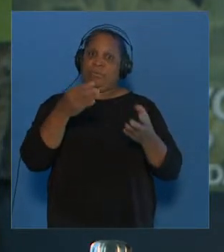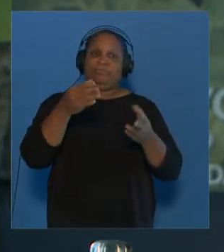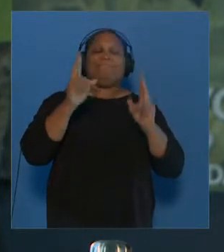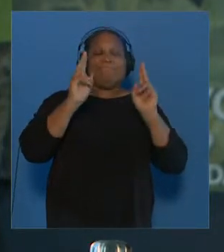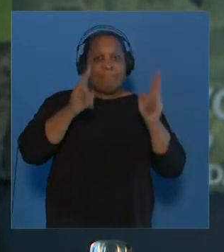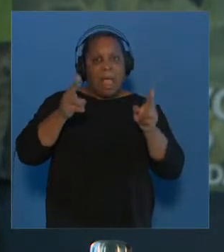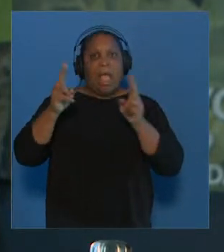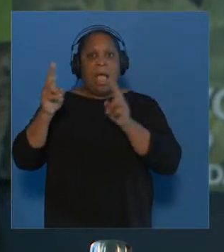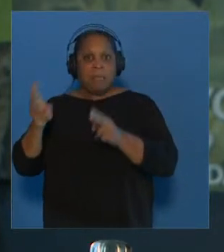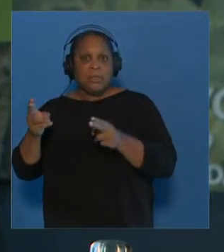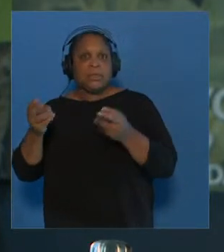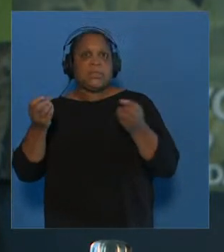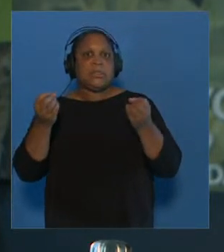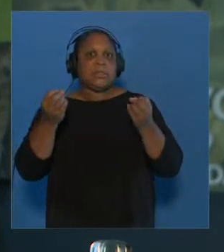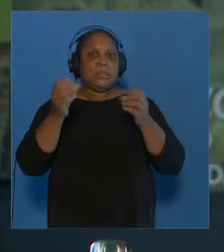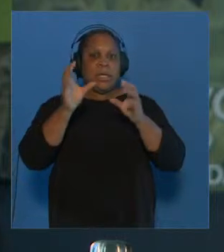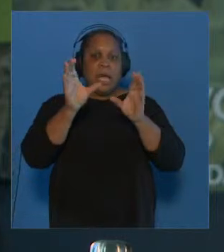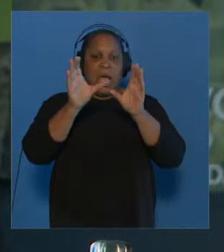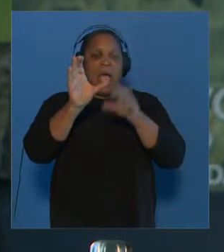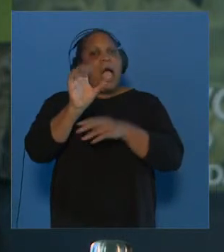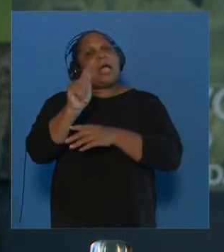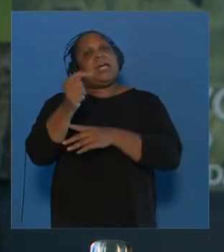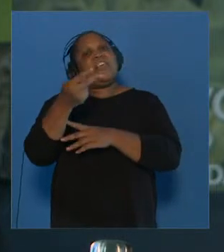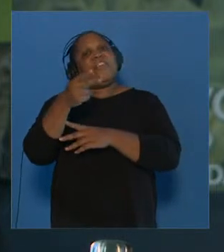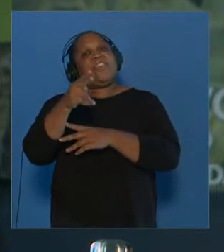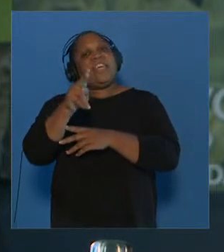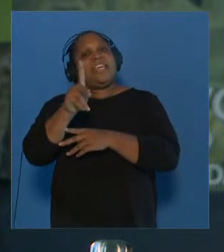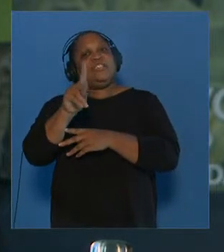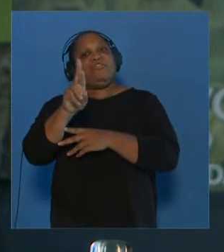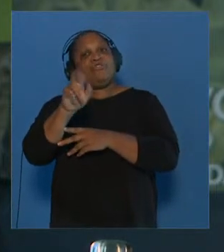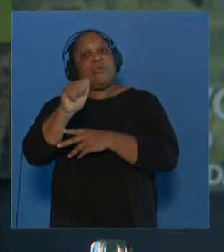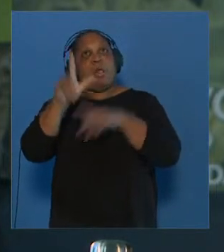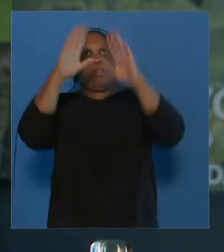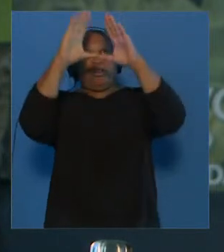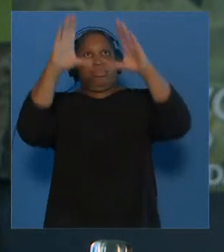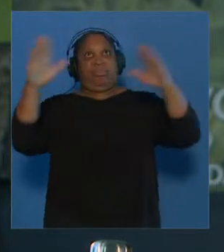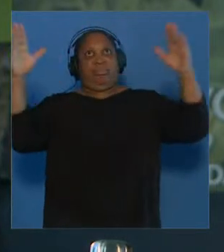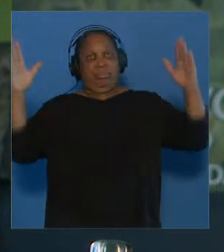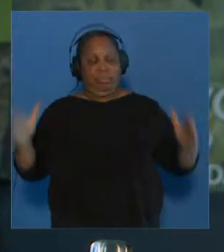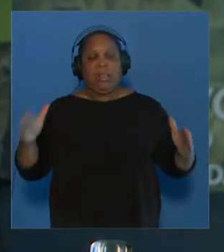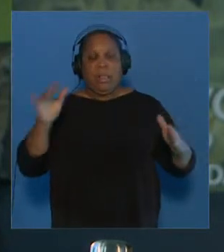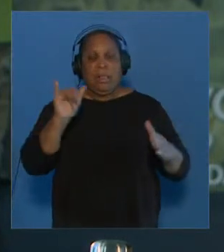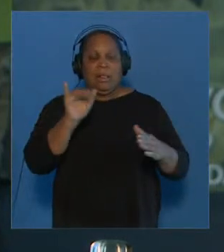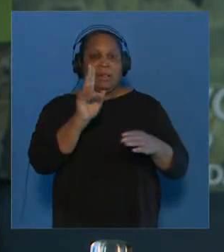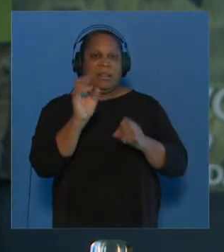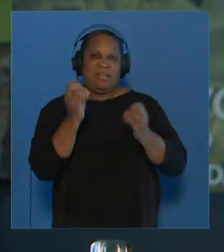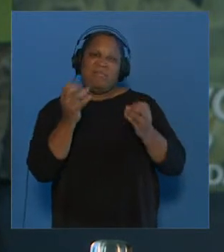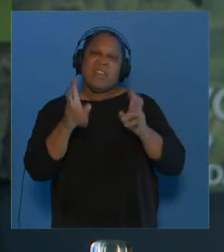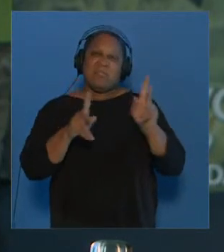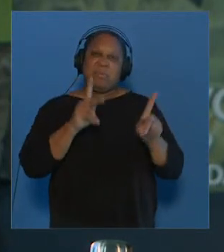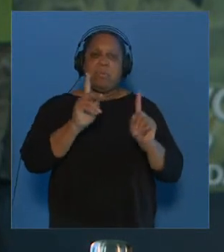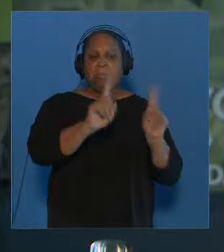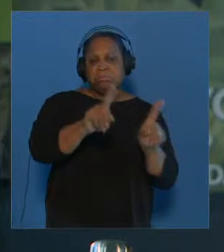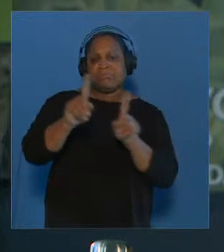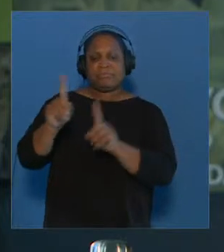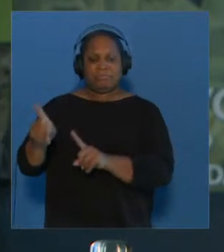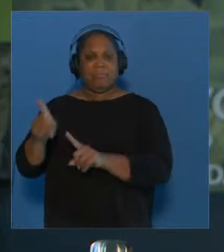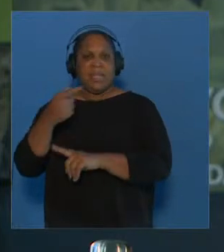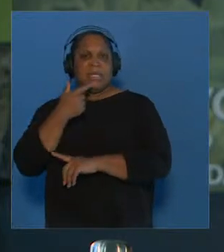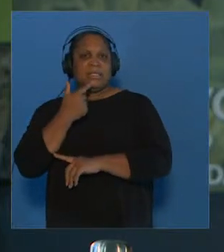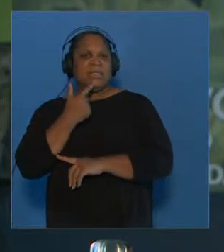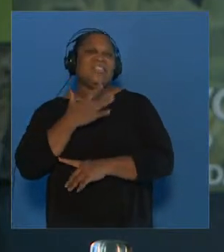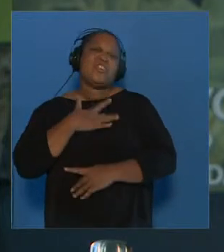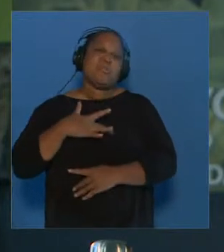Hamilton Cathedral is the central location. So there are a number of locations where persons are able to, depending on the day, because you can